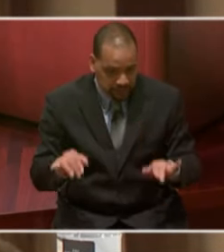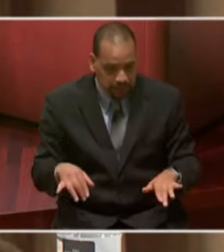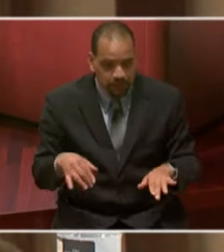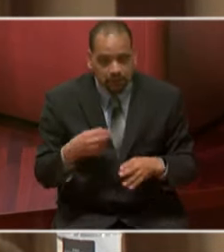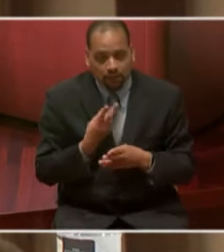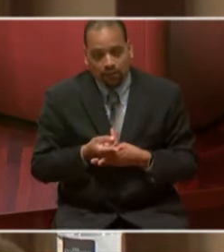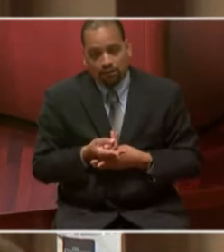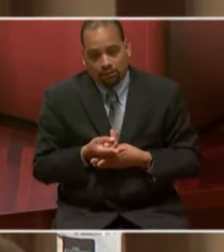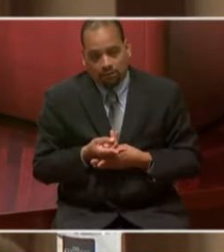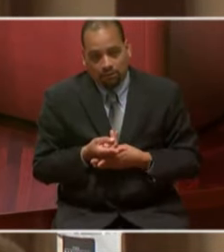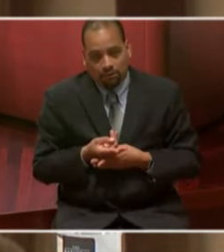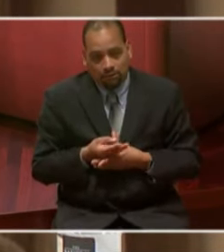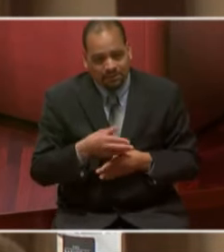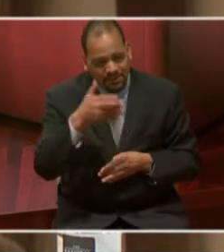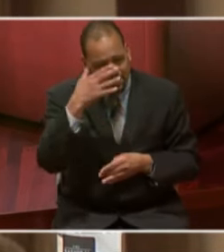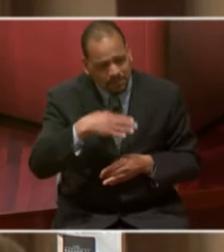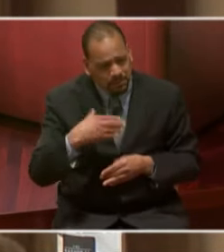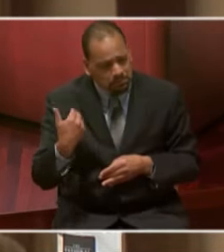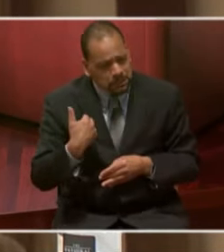guy. Wonderful friend.